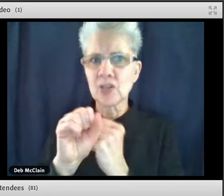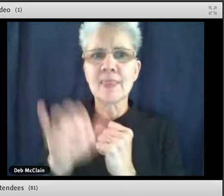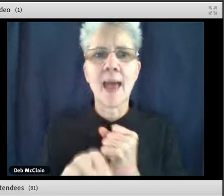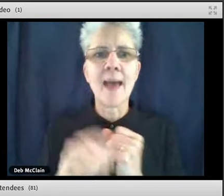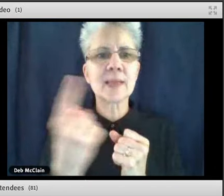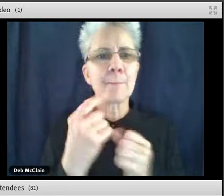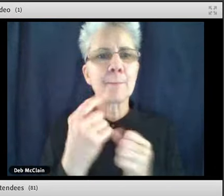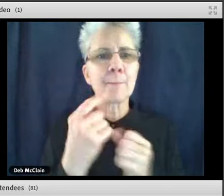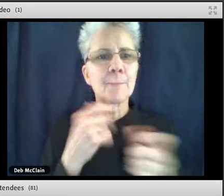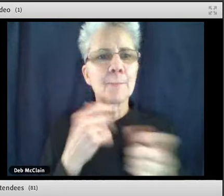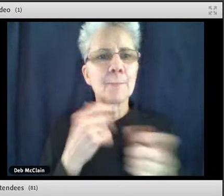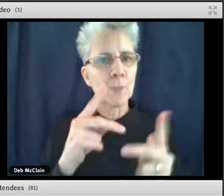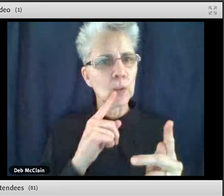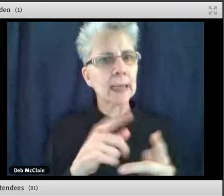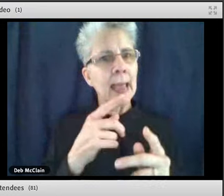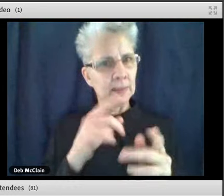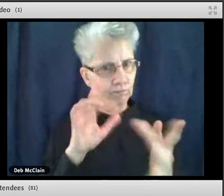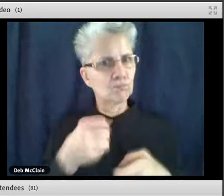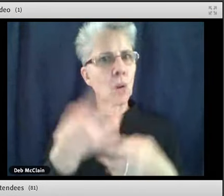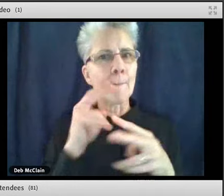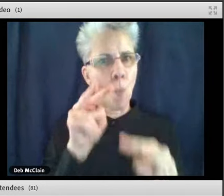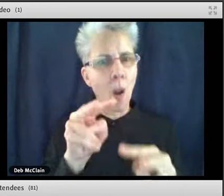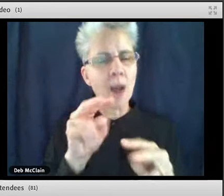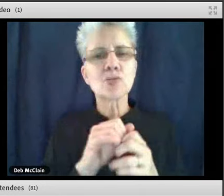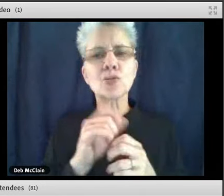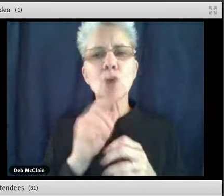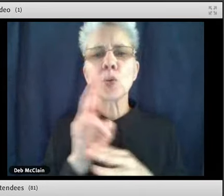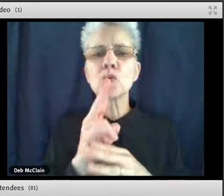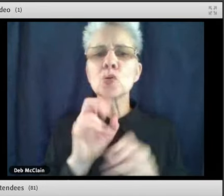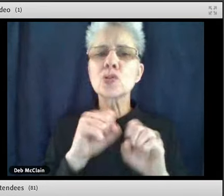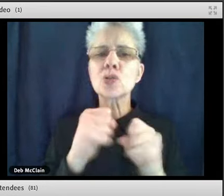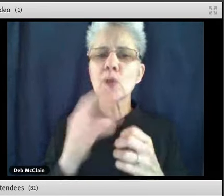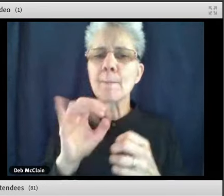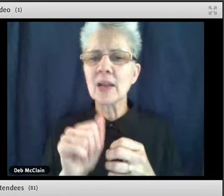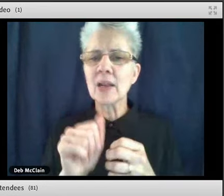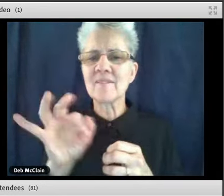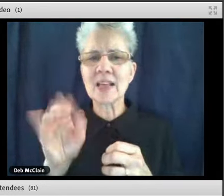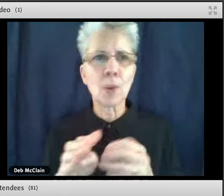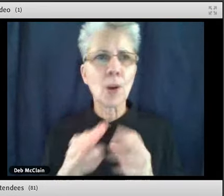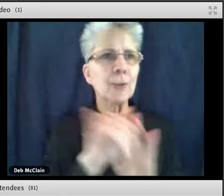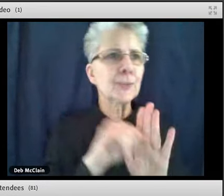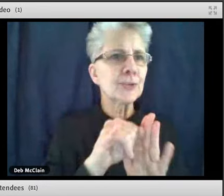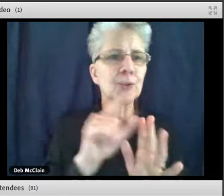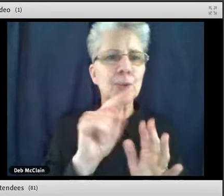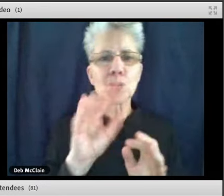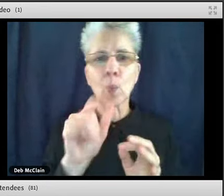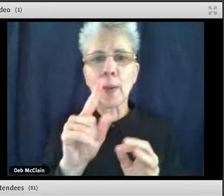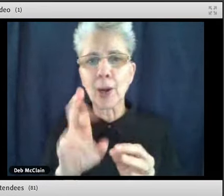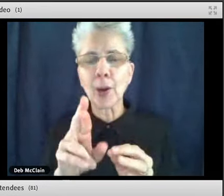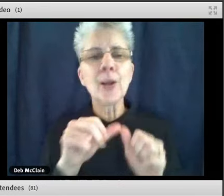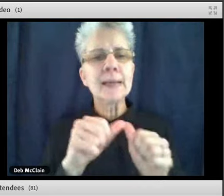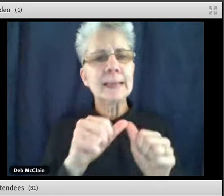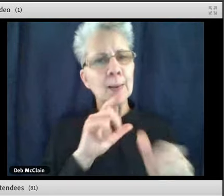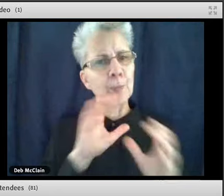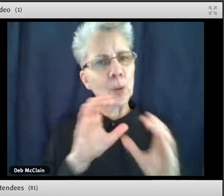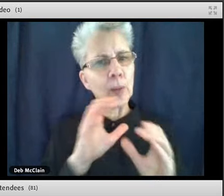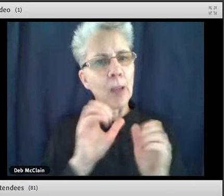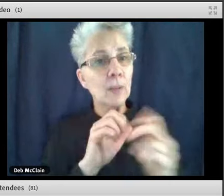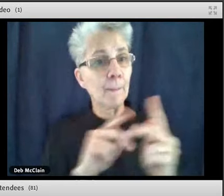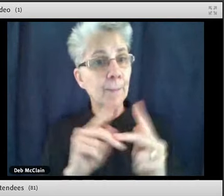basically 3 websites, and then I've got some training and we're done. But I just want to show you 3 websites. I'm just going to share my screen. I understand if you have to